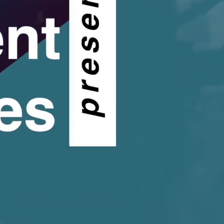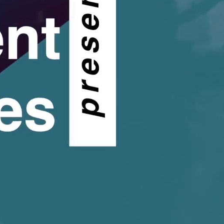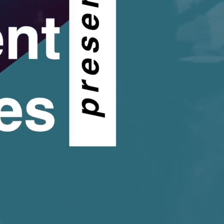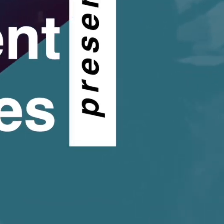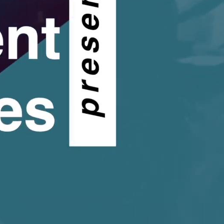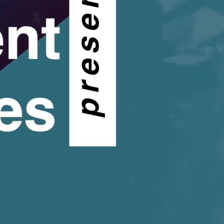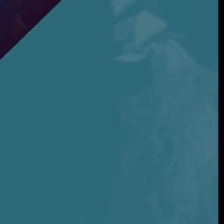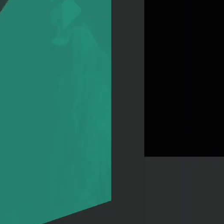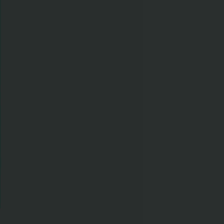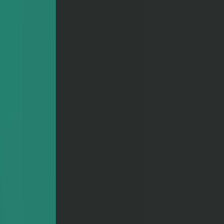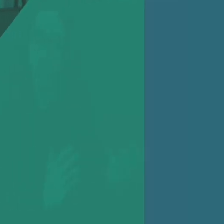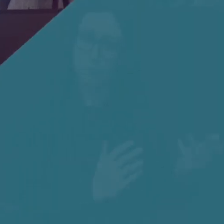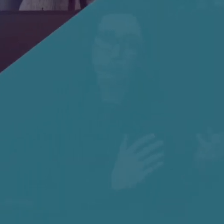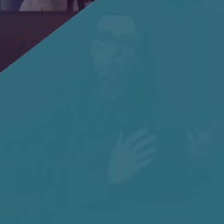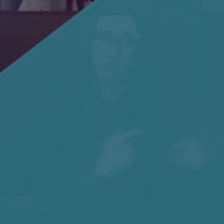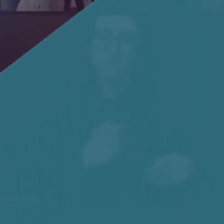presents